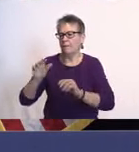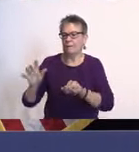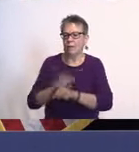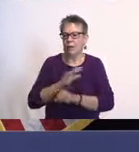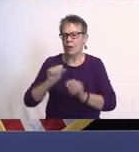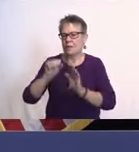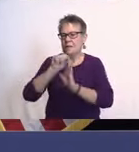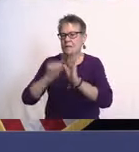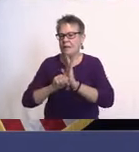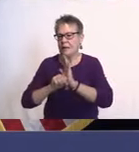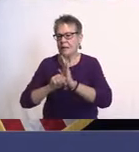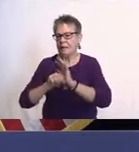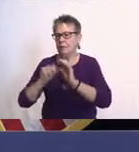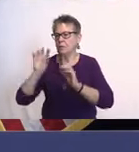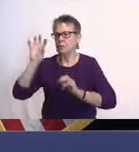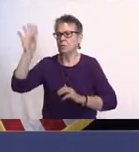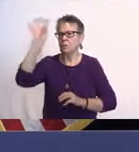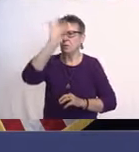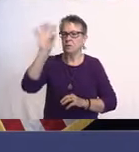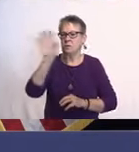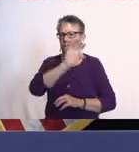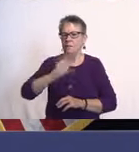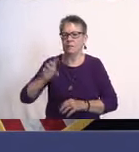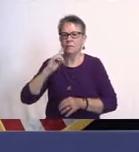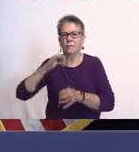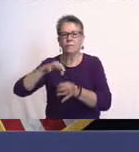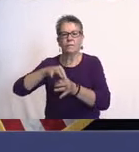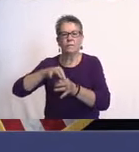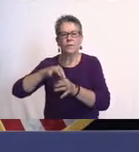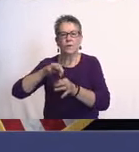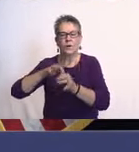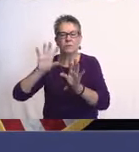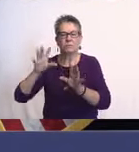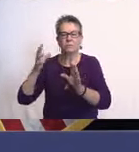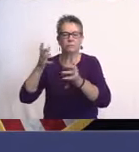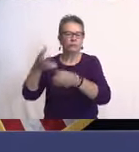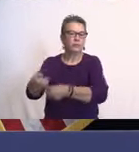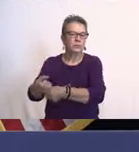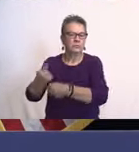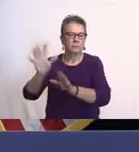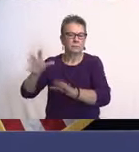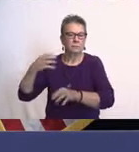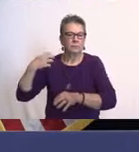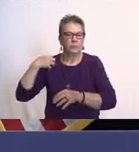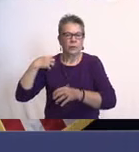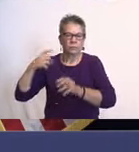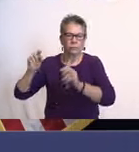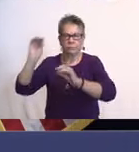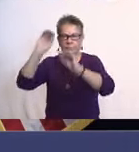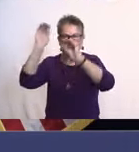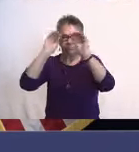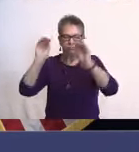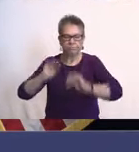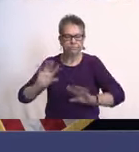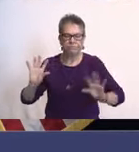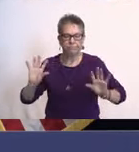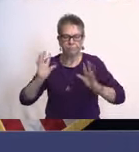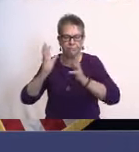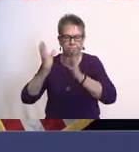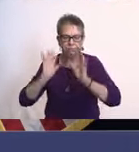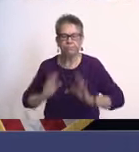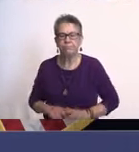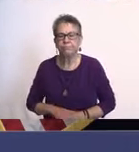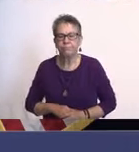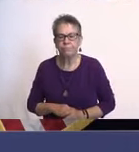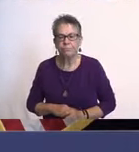so as a general matter, I don't have a specific answer to your question, but as a general matter, the more light we can shed on things, the better.